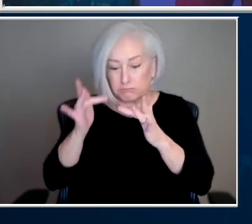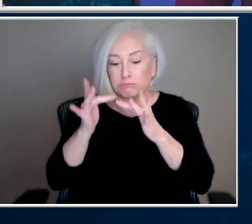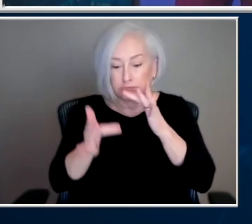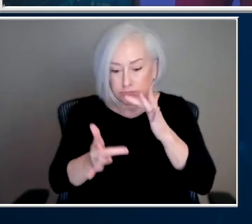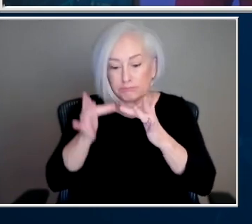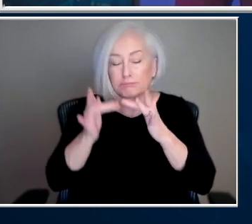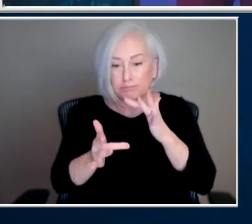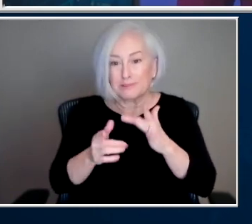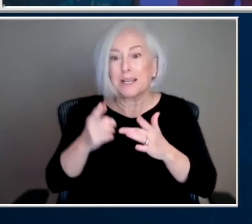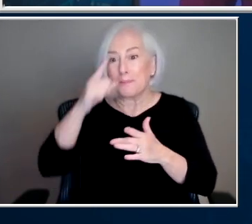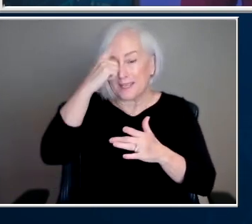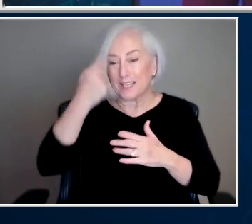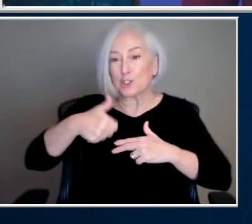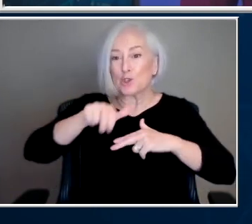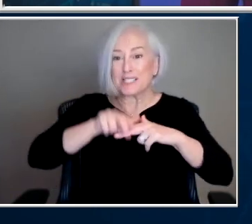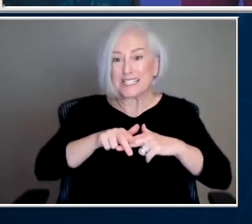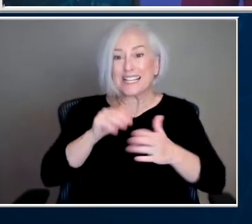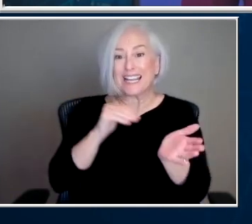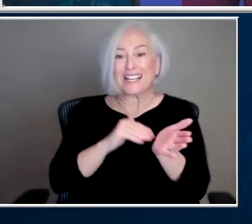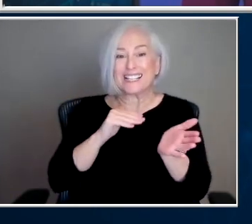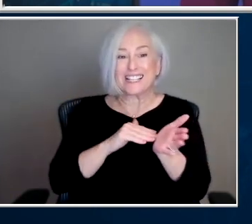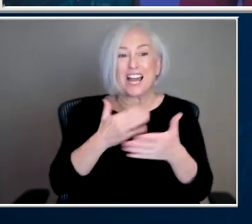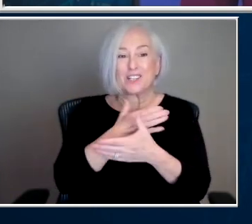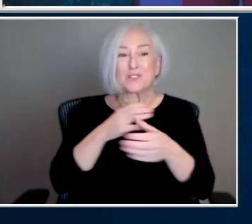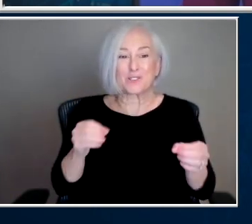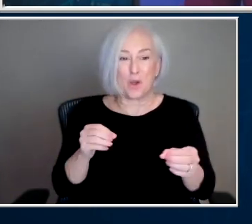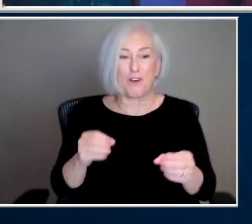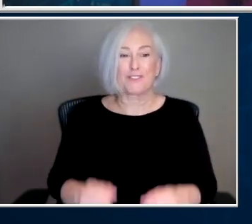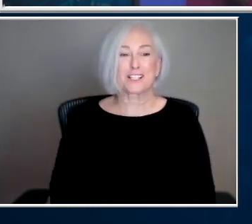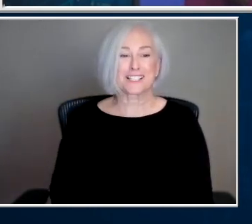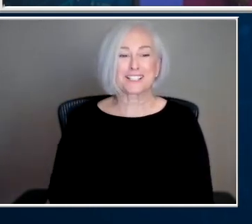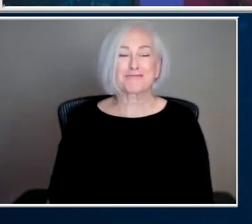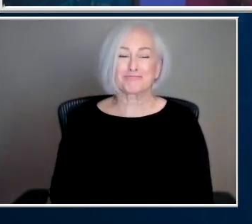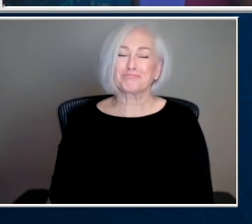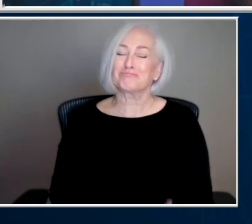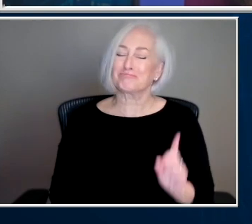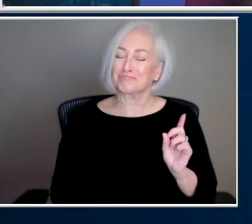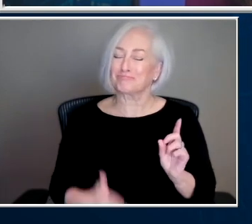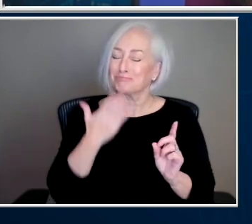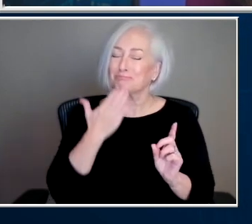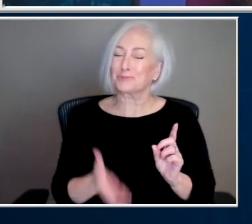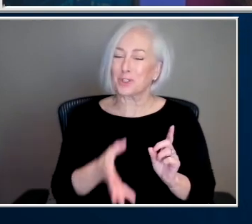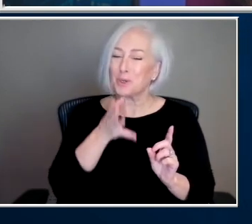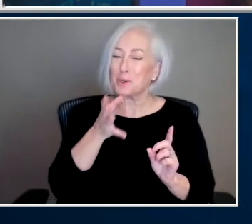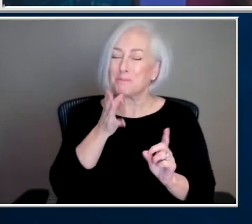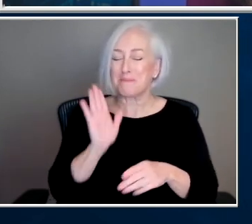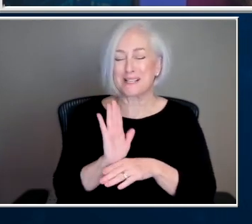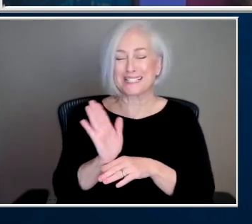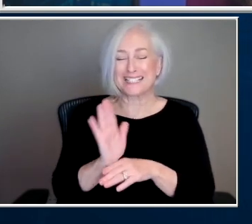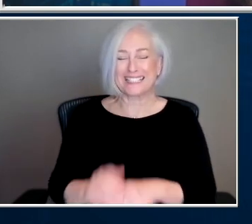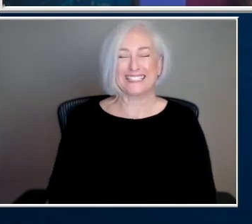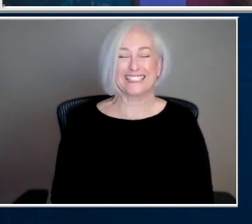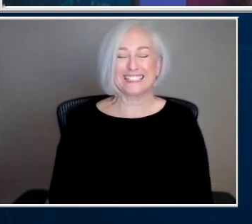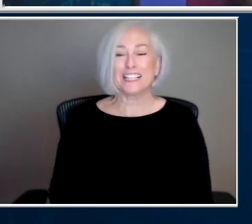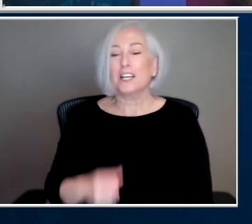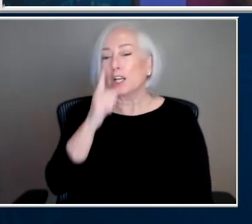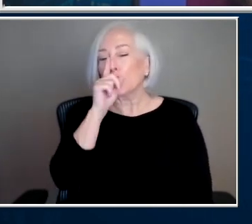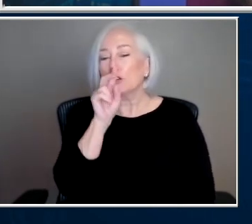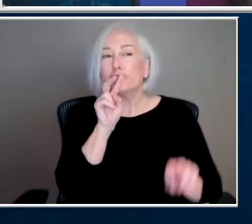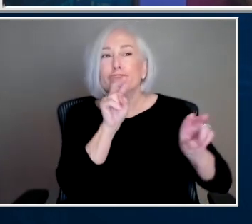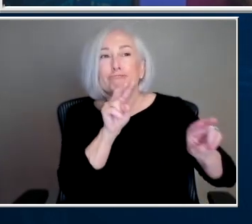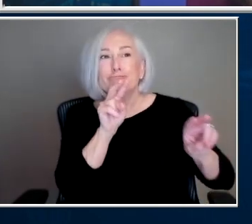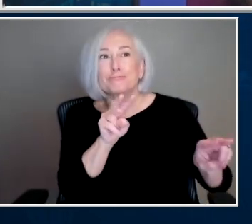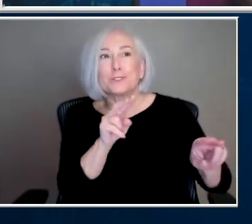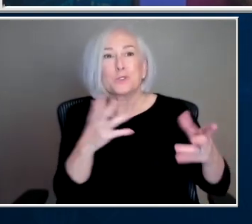making time for us. And Dr. Comfort's nodding his head. Yes, she's a good mama, busy mama. What are you looking forward to most, Mikayla, in the